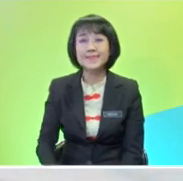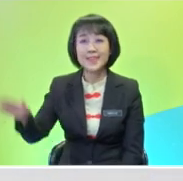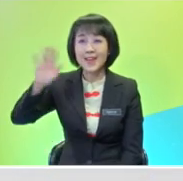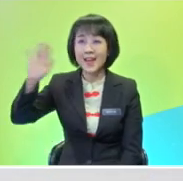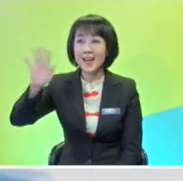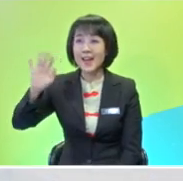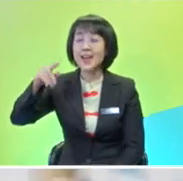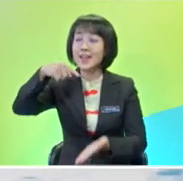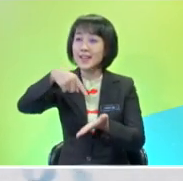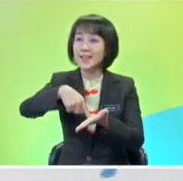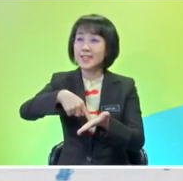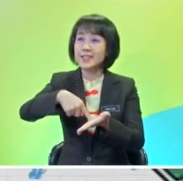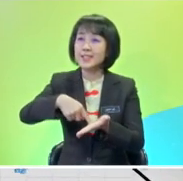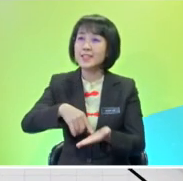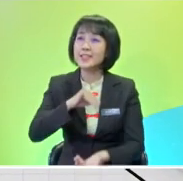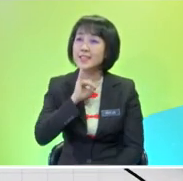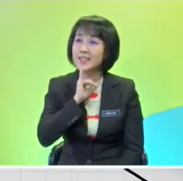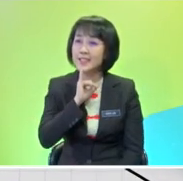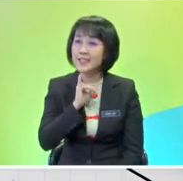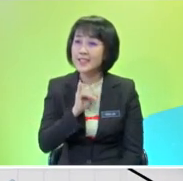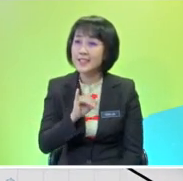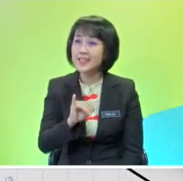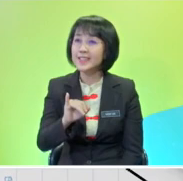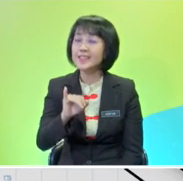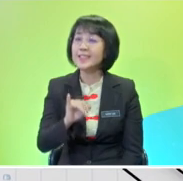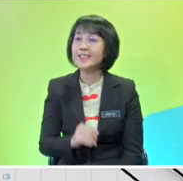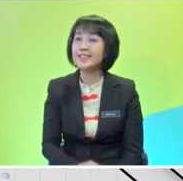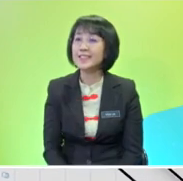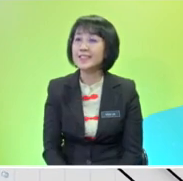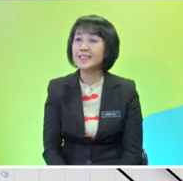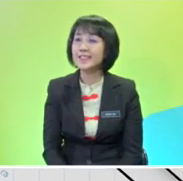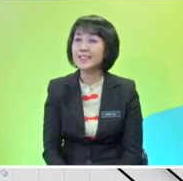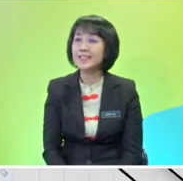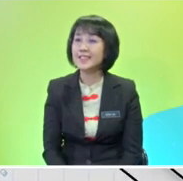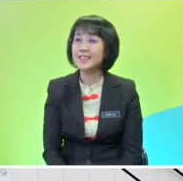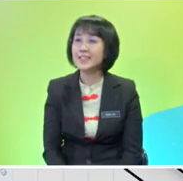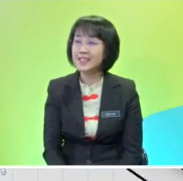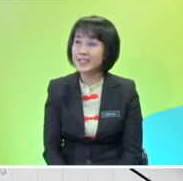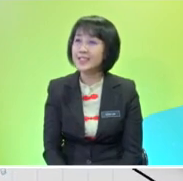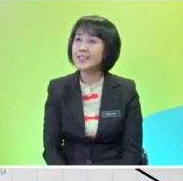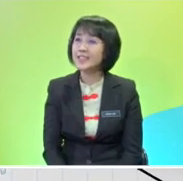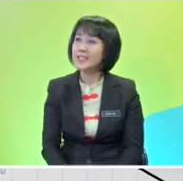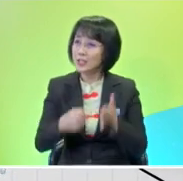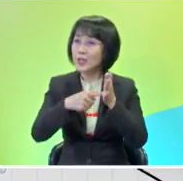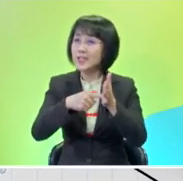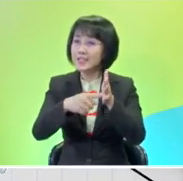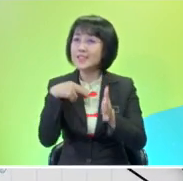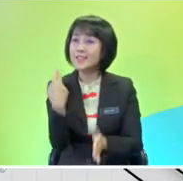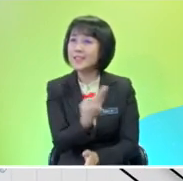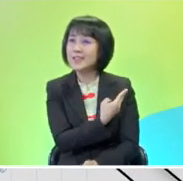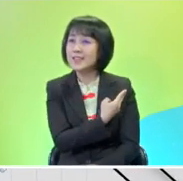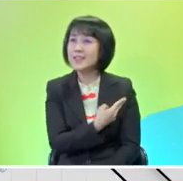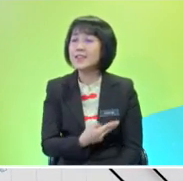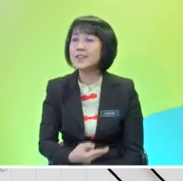Hi, this is Greg. He can cook. He can run. Okay, would you like to show us